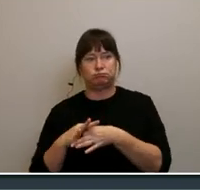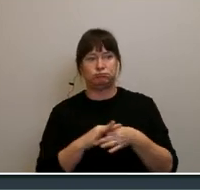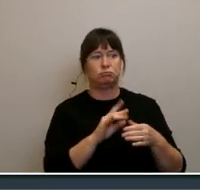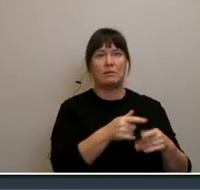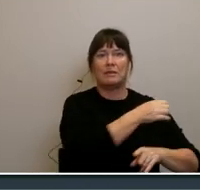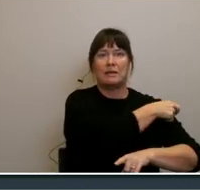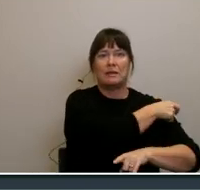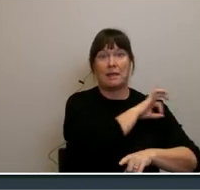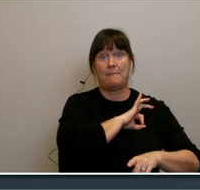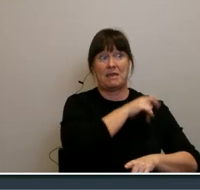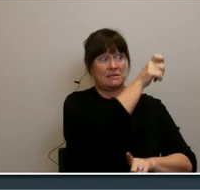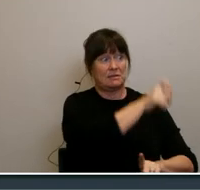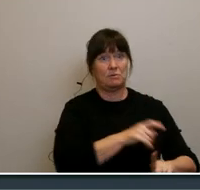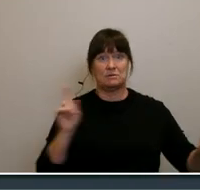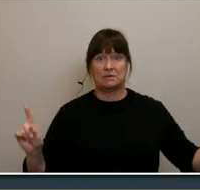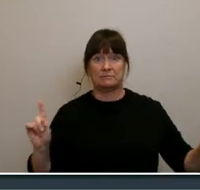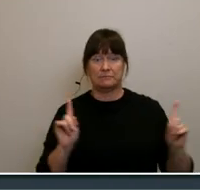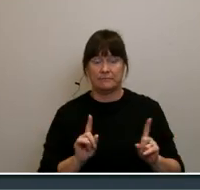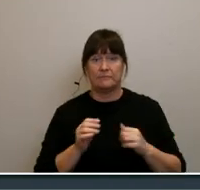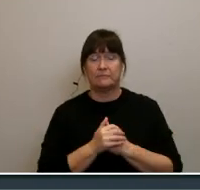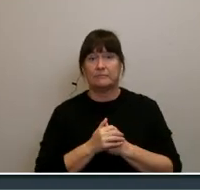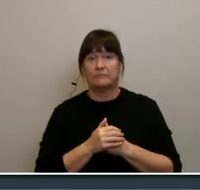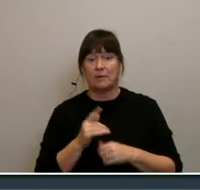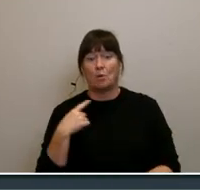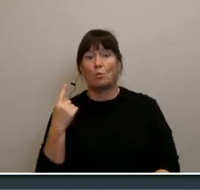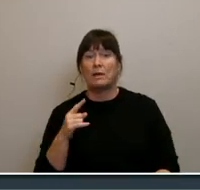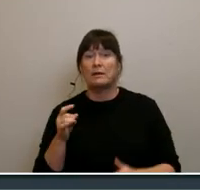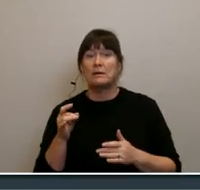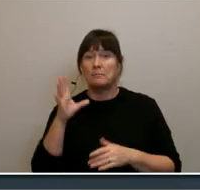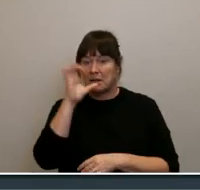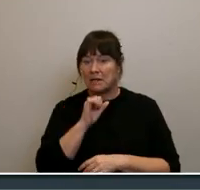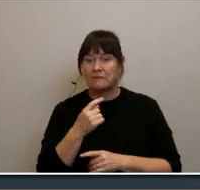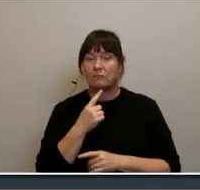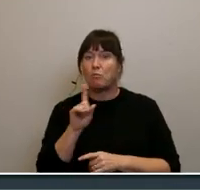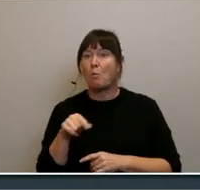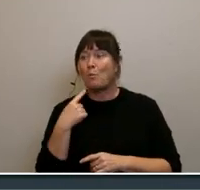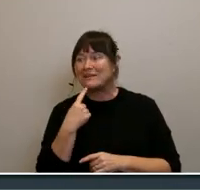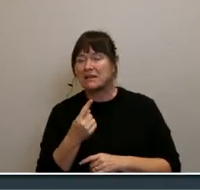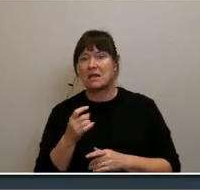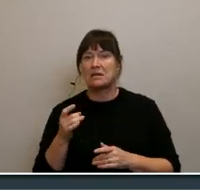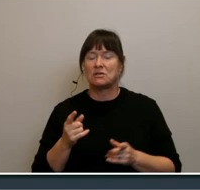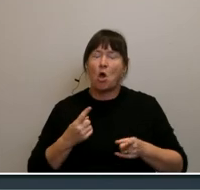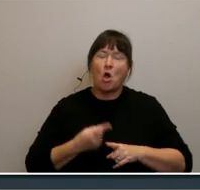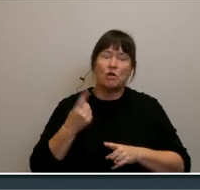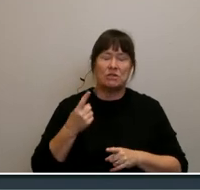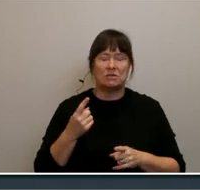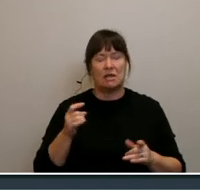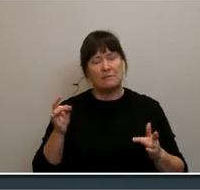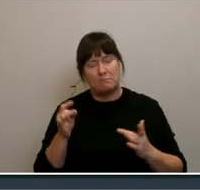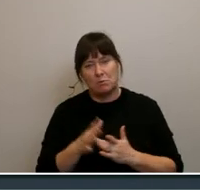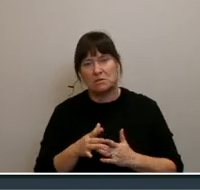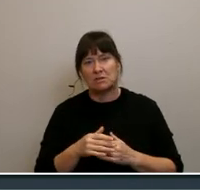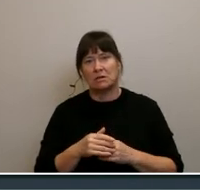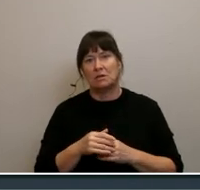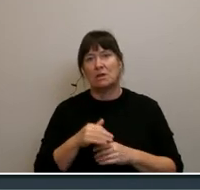the appointment for which we are calling is essential and urgent if we want to be able to plan for the future with any sort